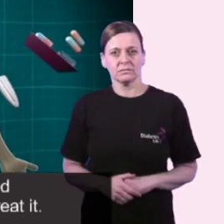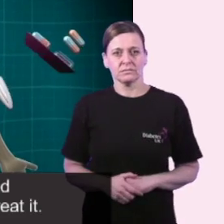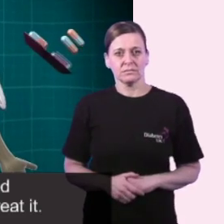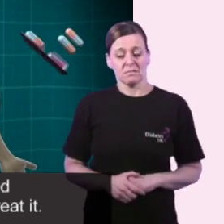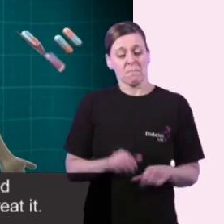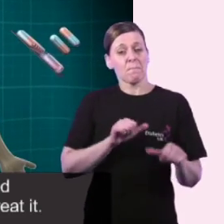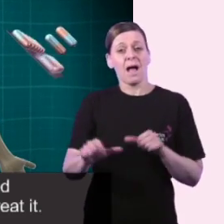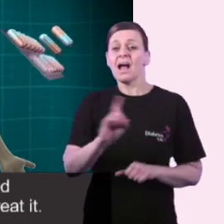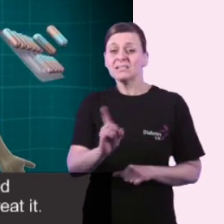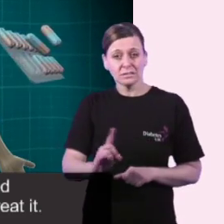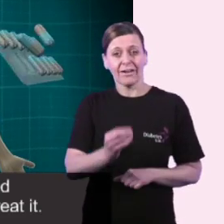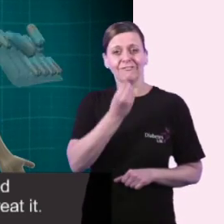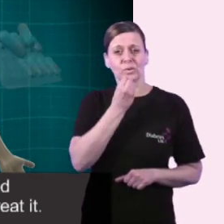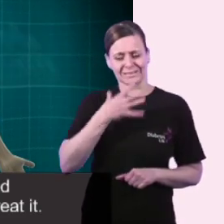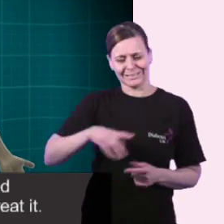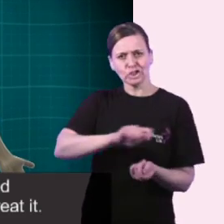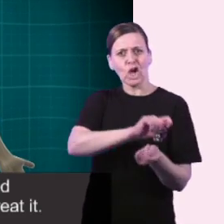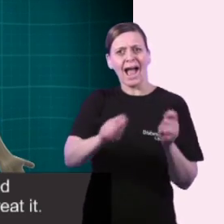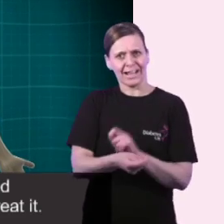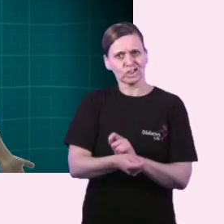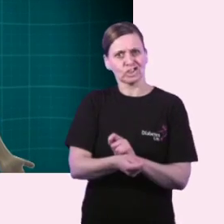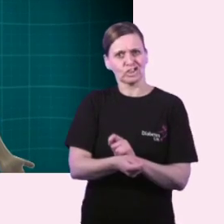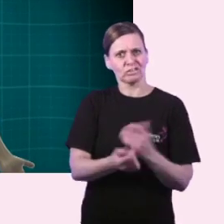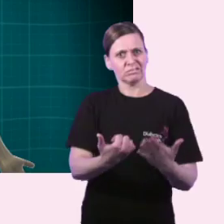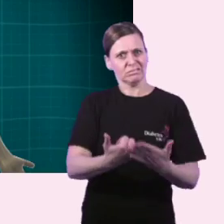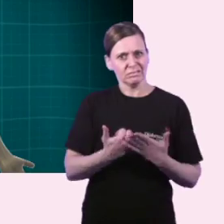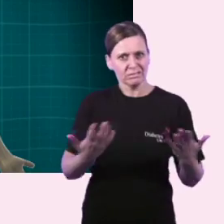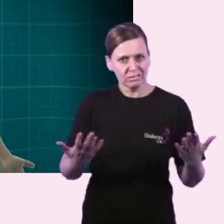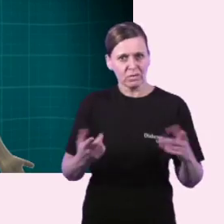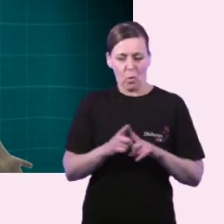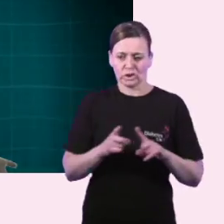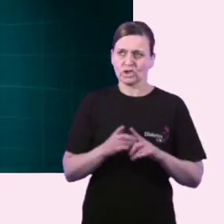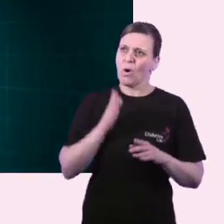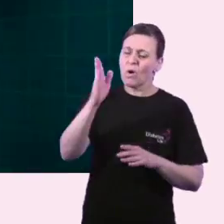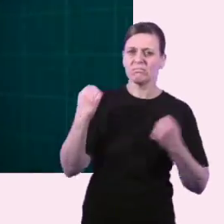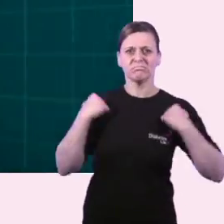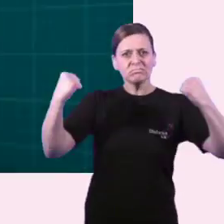some form of medication to treat it. Type 2 diabetes